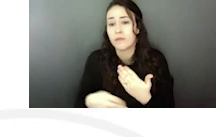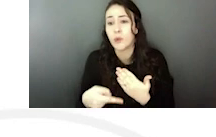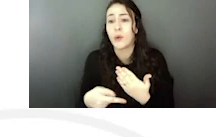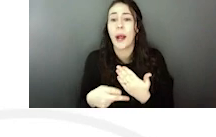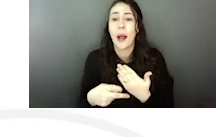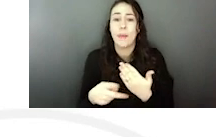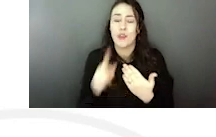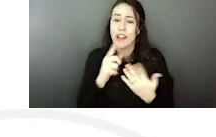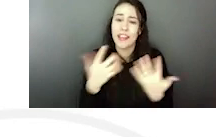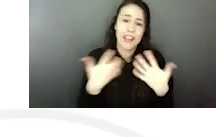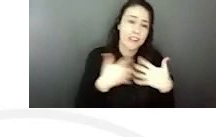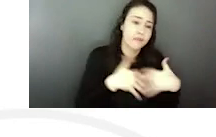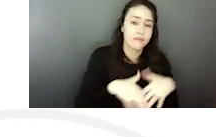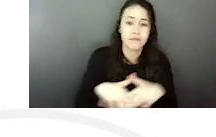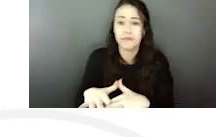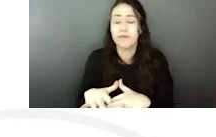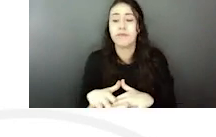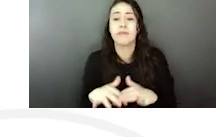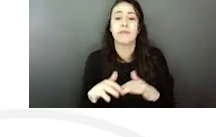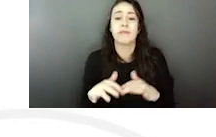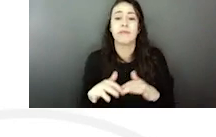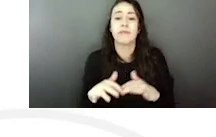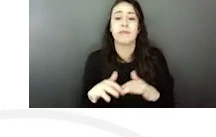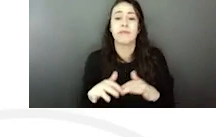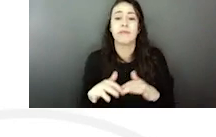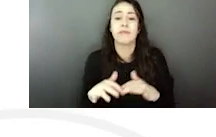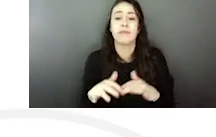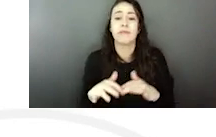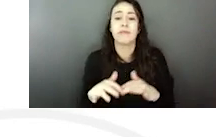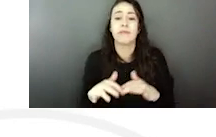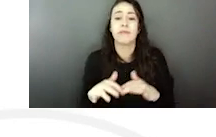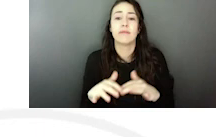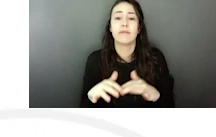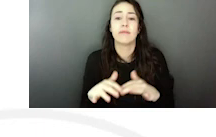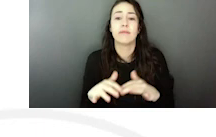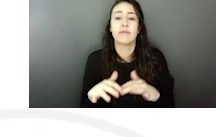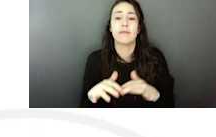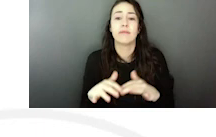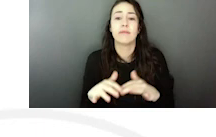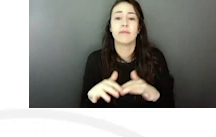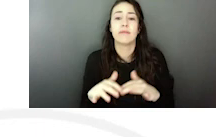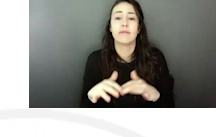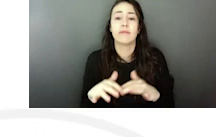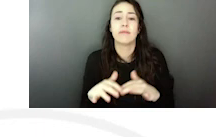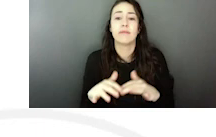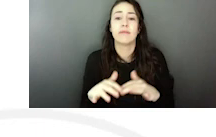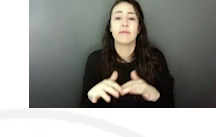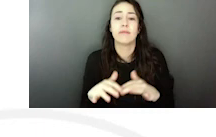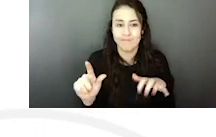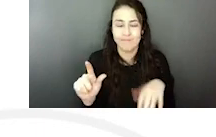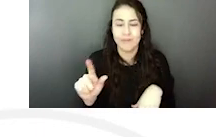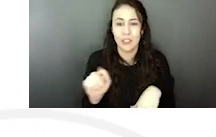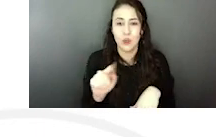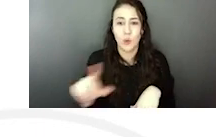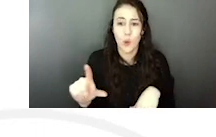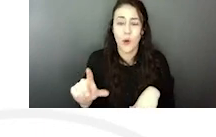strategic constellation of tools that we are using to help us to keep pace with the changes